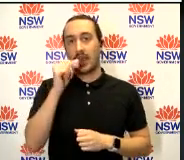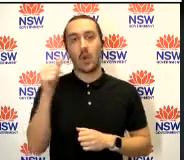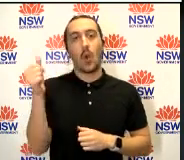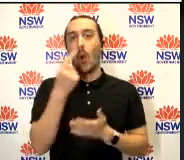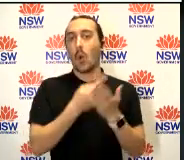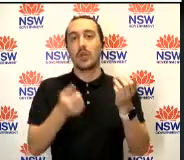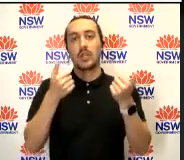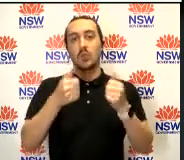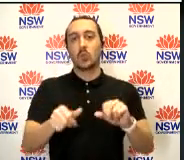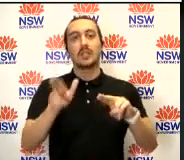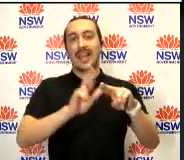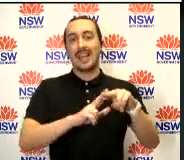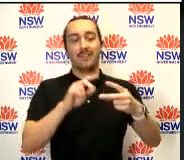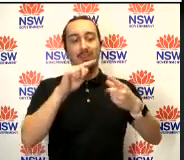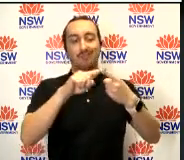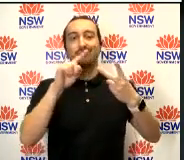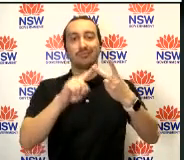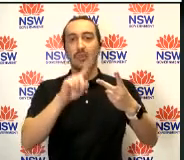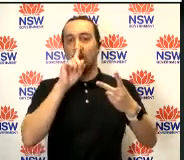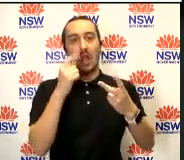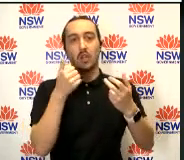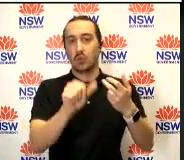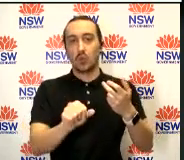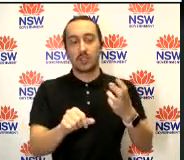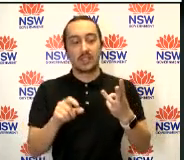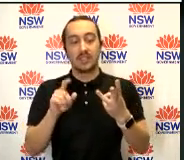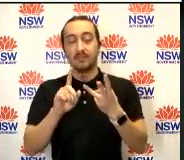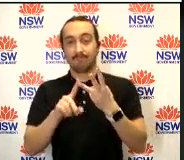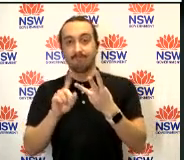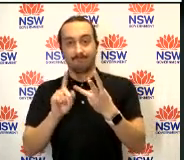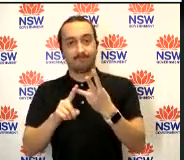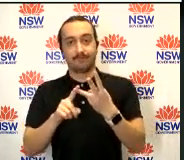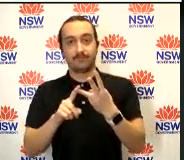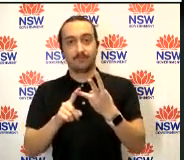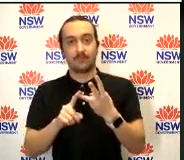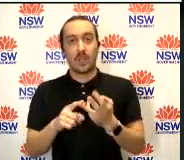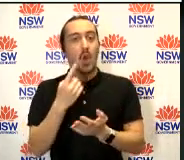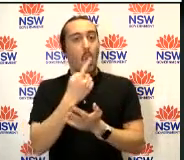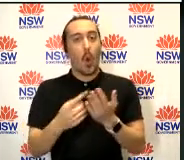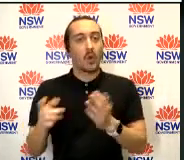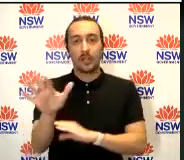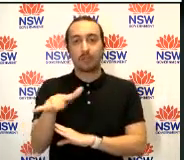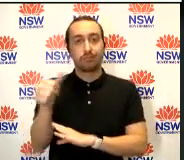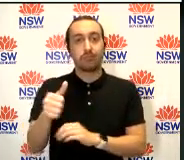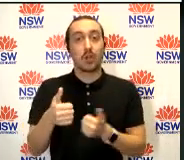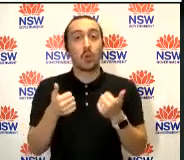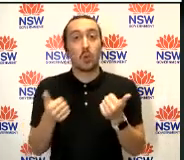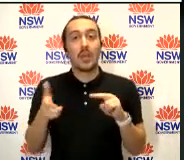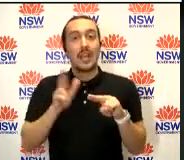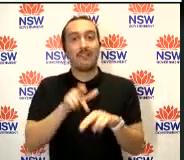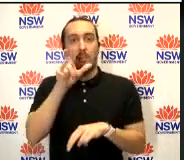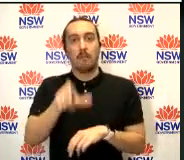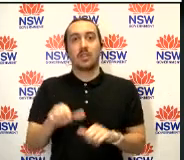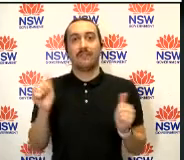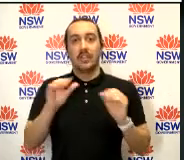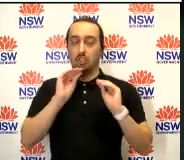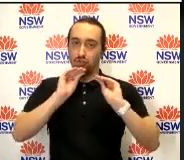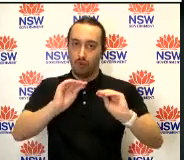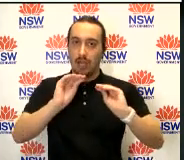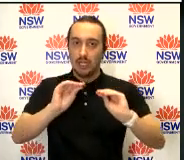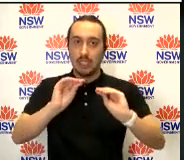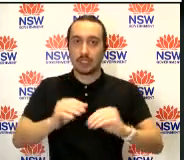if the user is trained and competent in using the system correctly. Here are some of the do's and don'ts